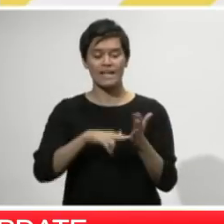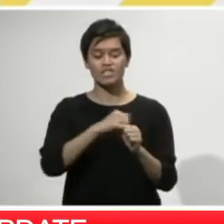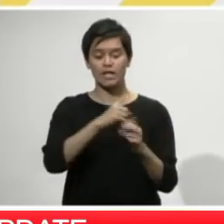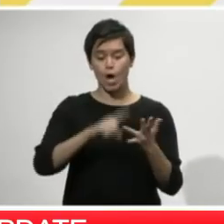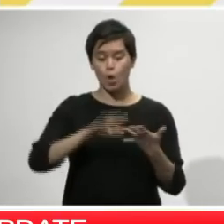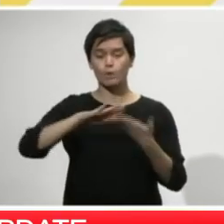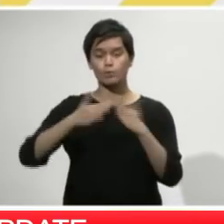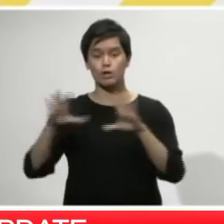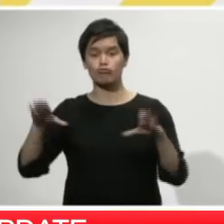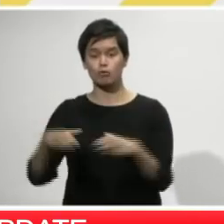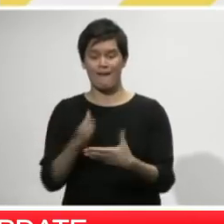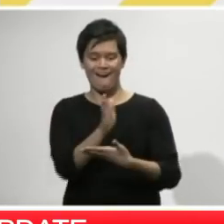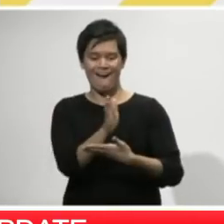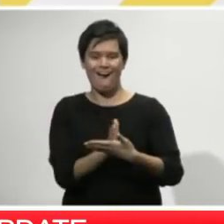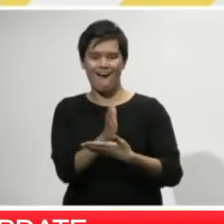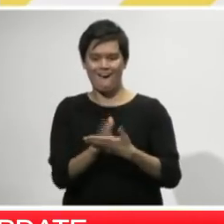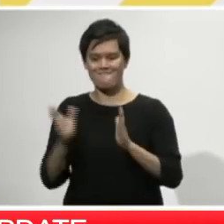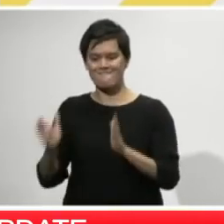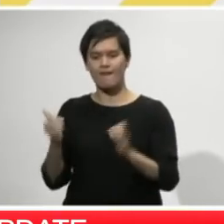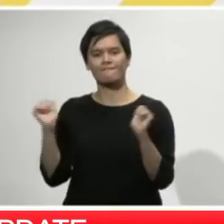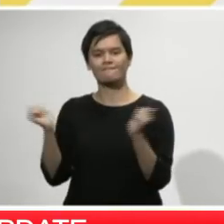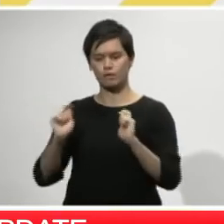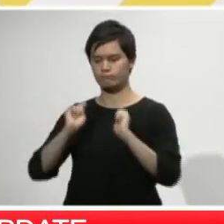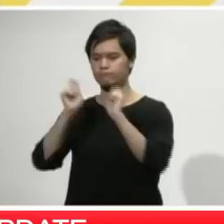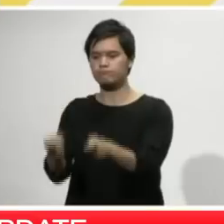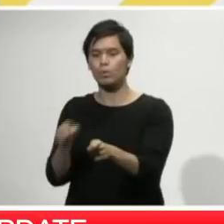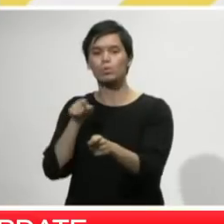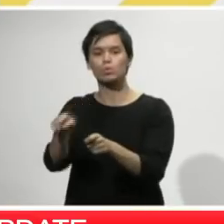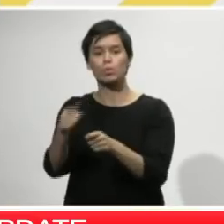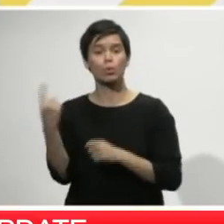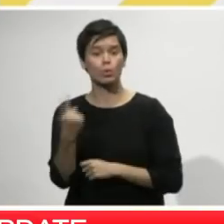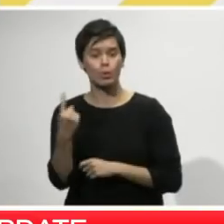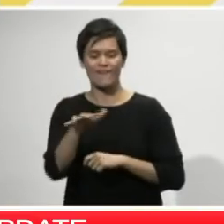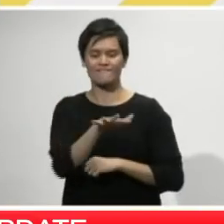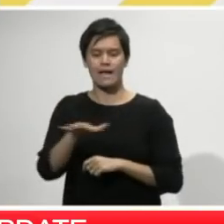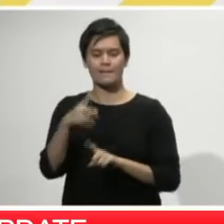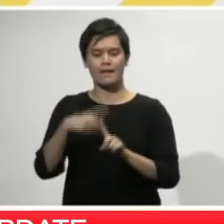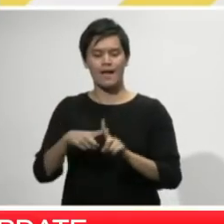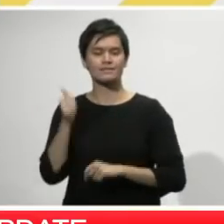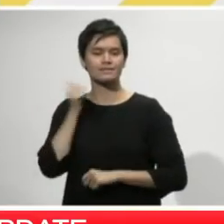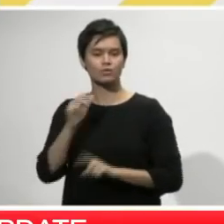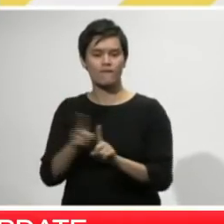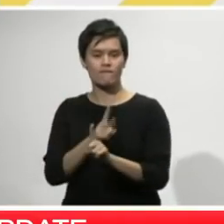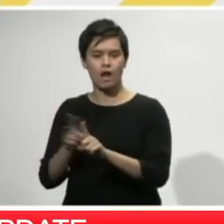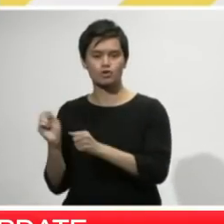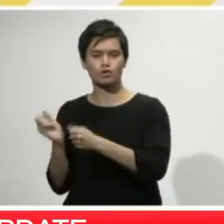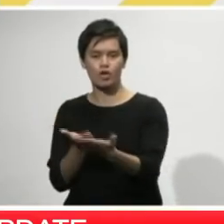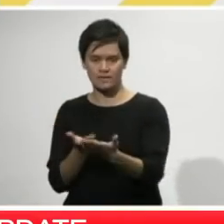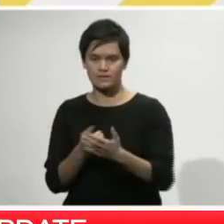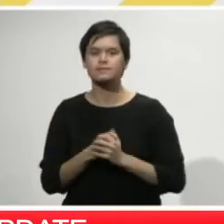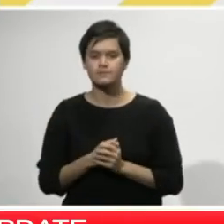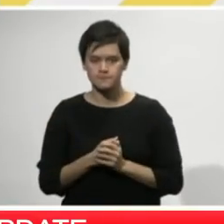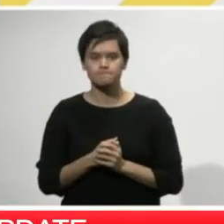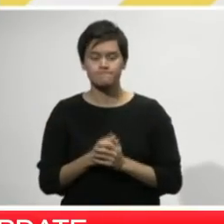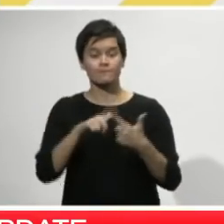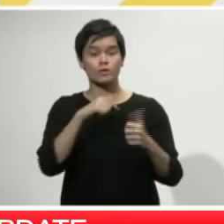been allocated, that's roughly 12 million, to support essential family and sexual violence services. That includes one-off grants to the